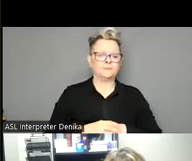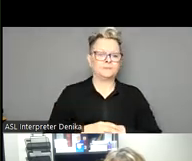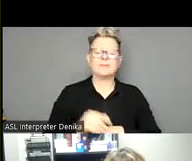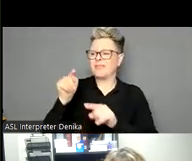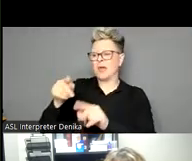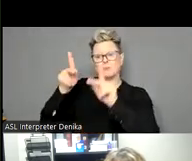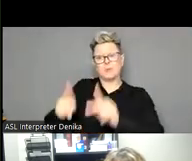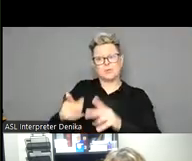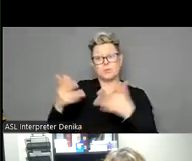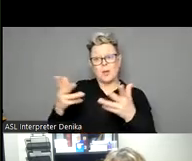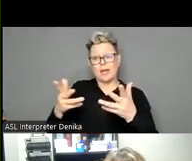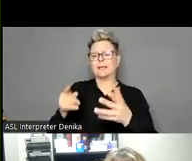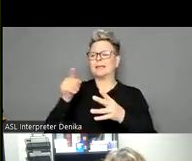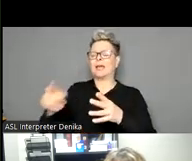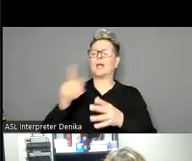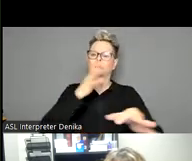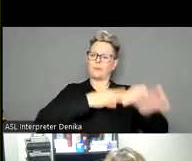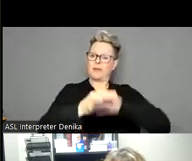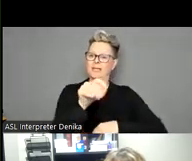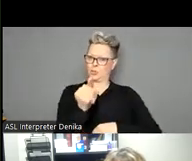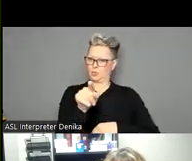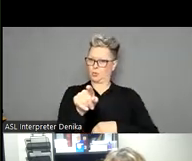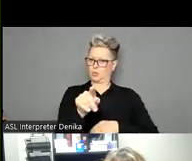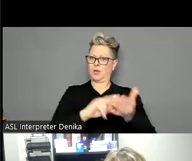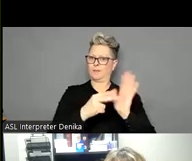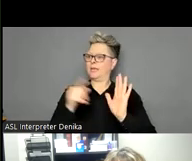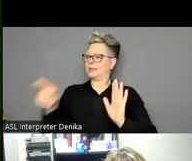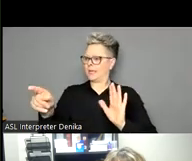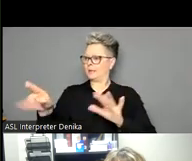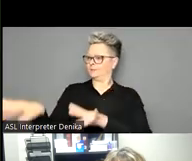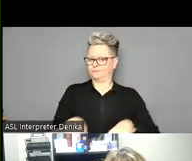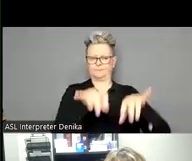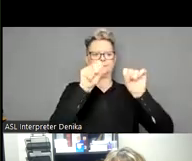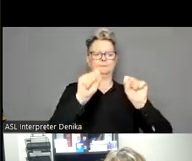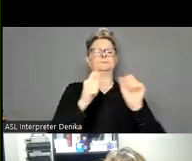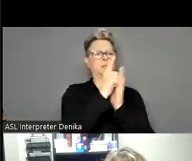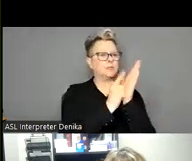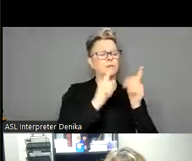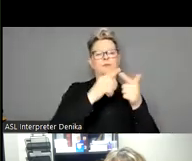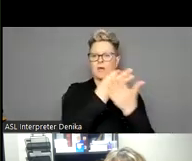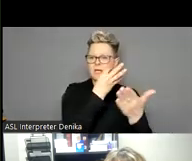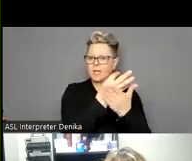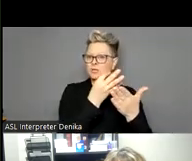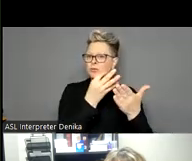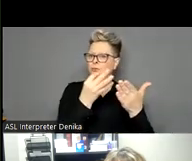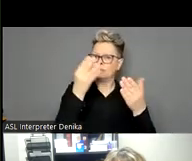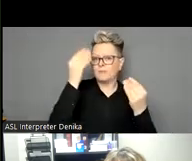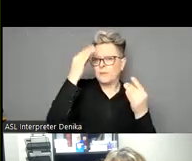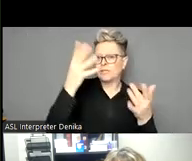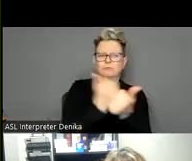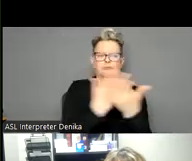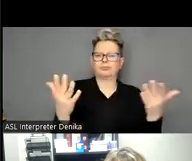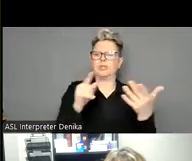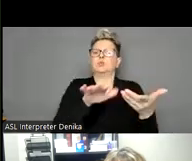executor essentially steps into your shoes and they handle all your legal and financial matters once you die.